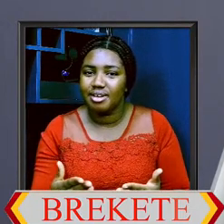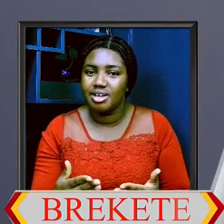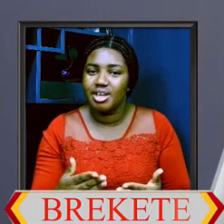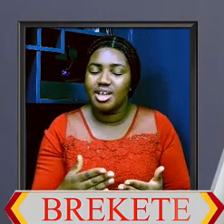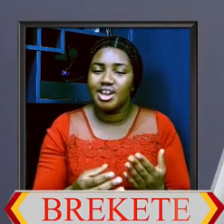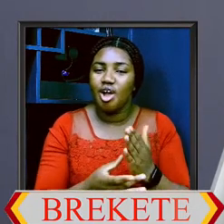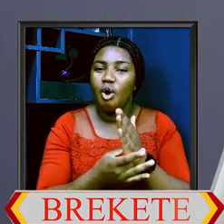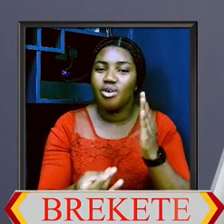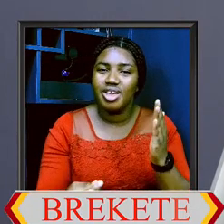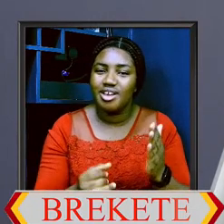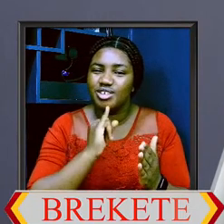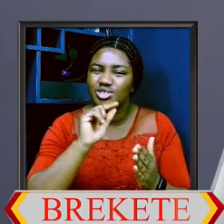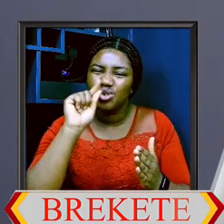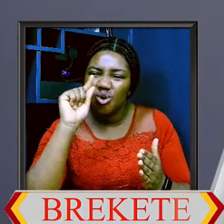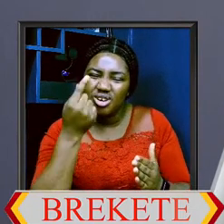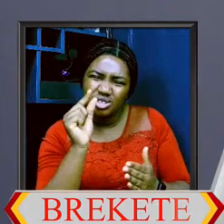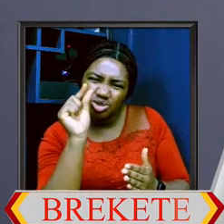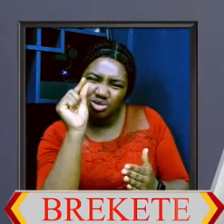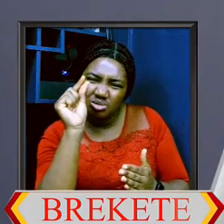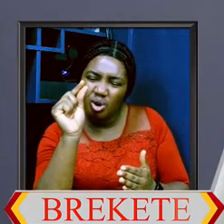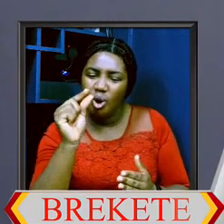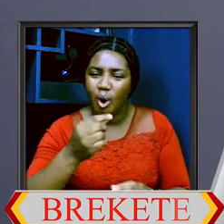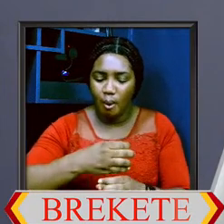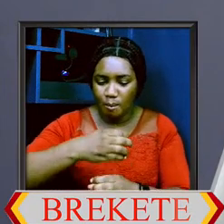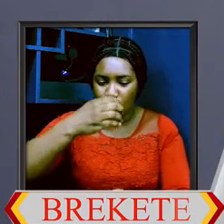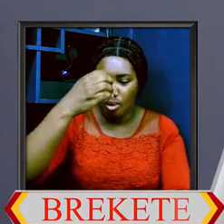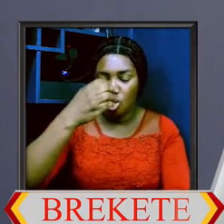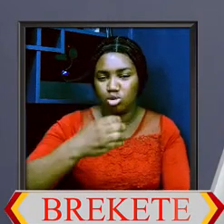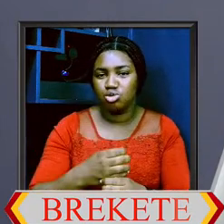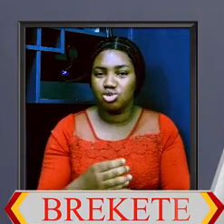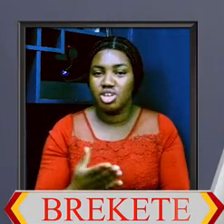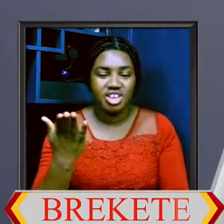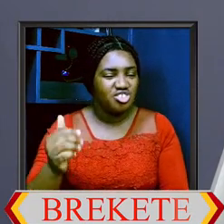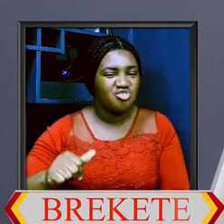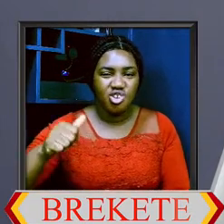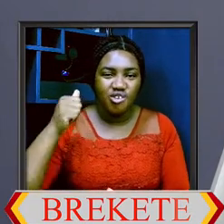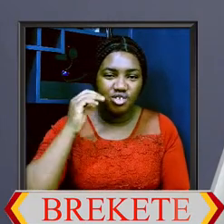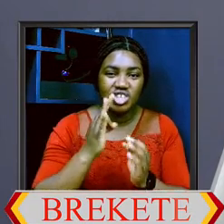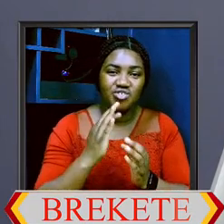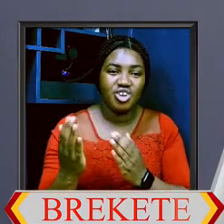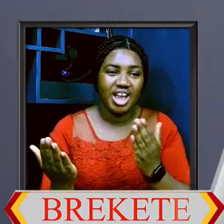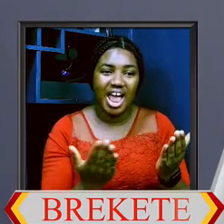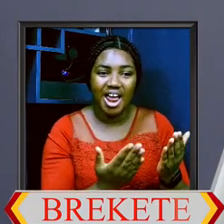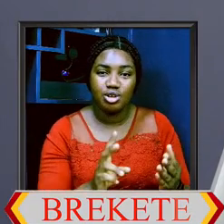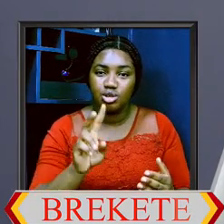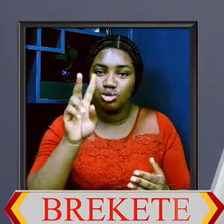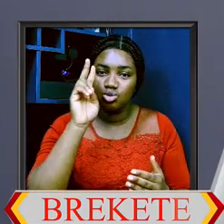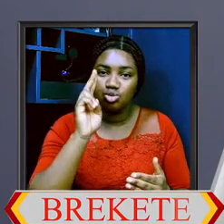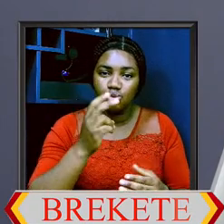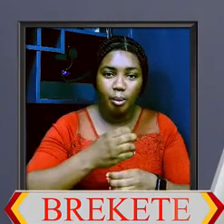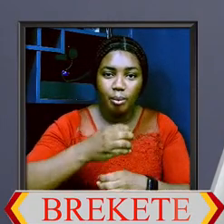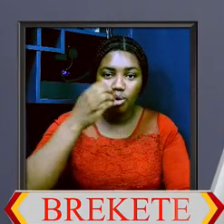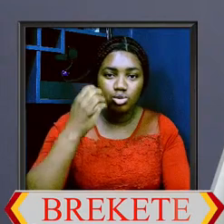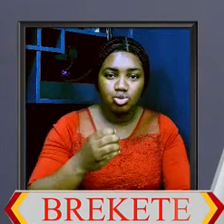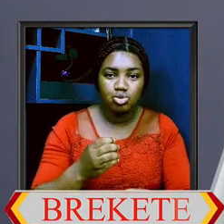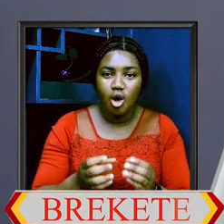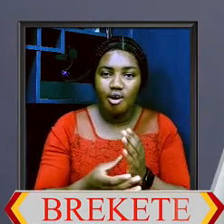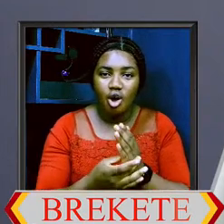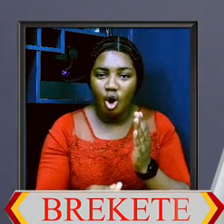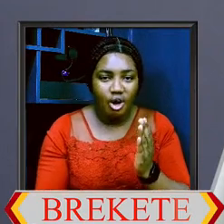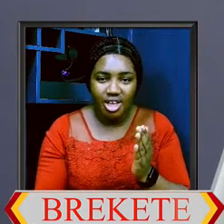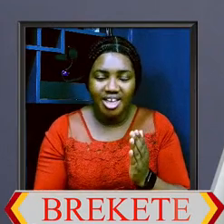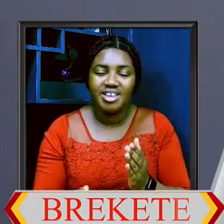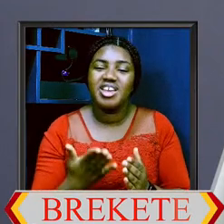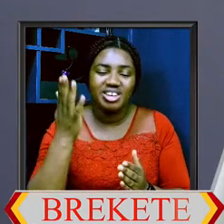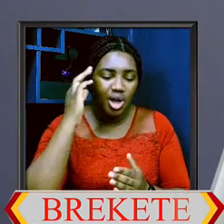small bottle you not take past one for Supermarket they not if you car two they will stop you for the C say you not collect two